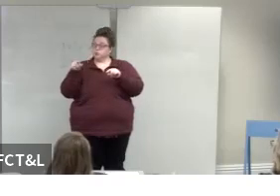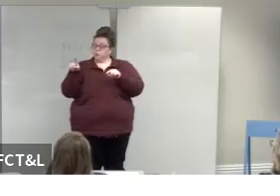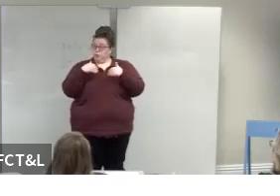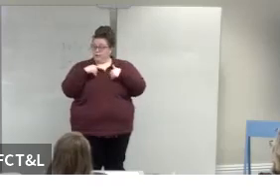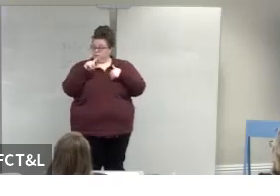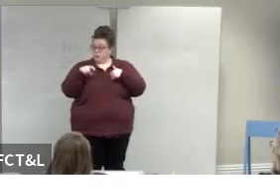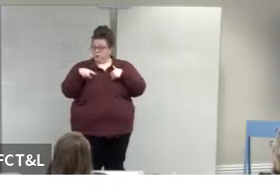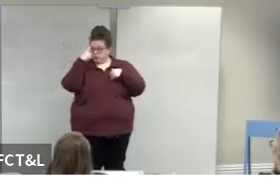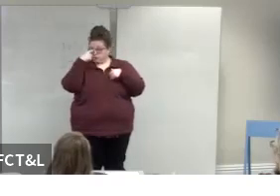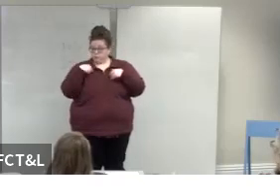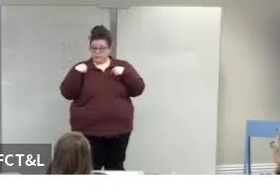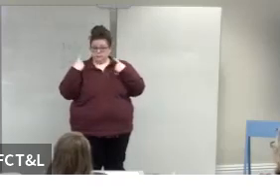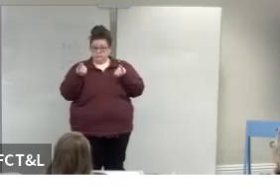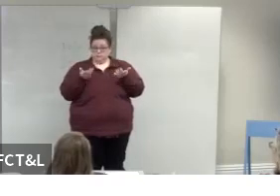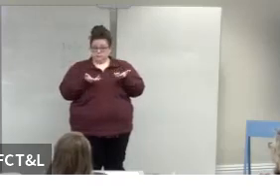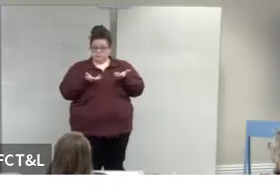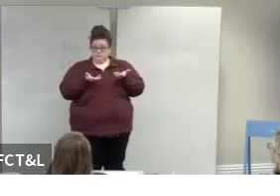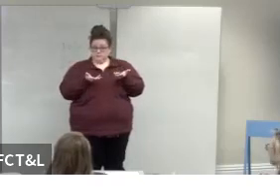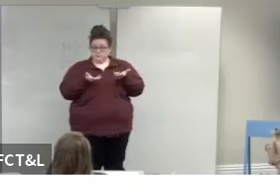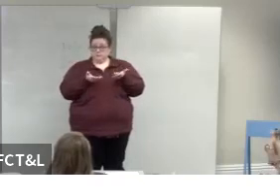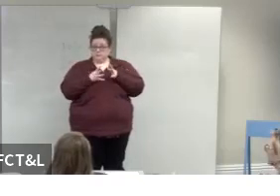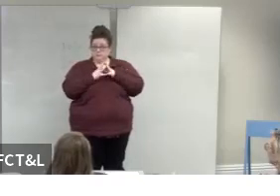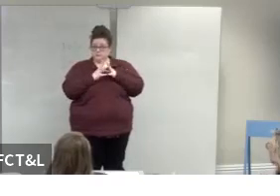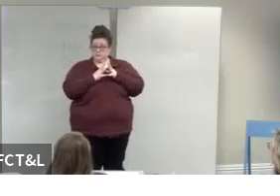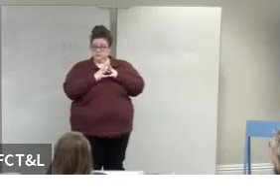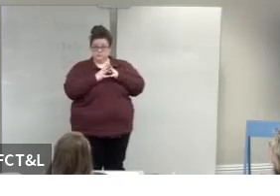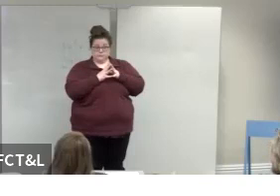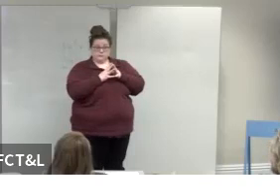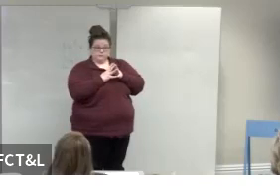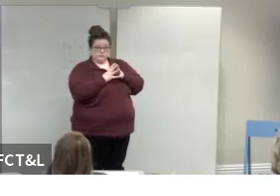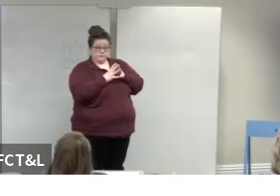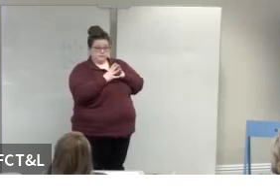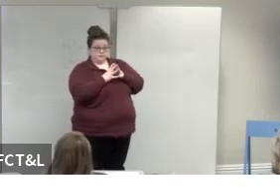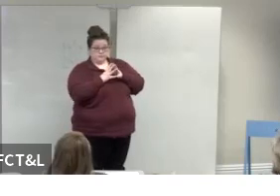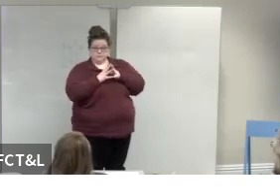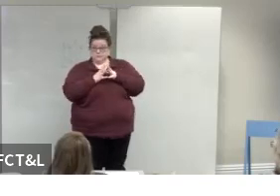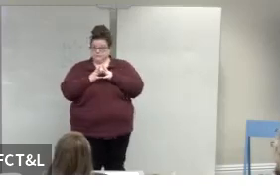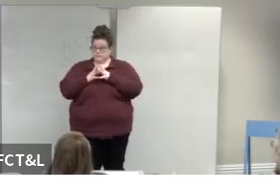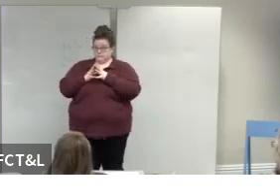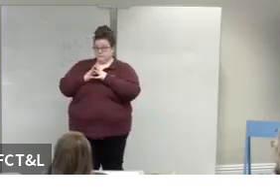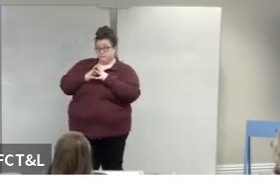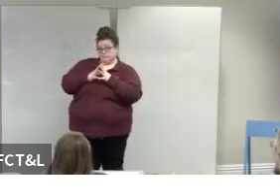Okay. First of all, I want to pause and just see if anyone has any questions.